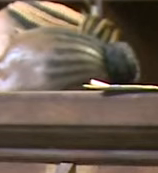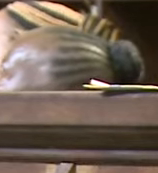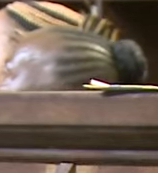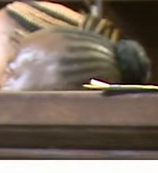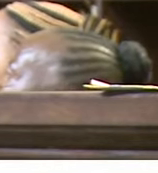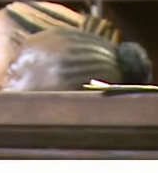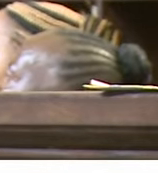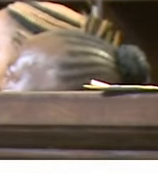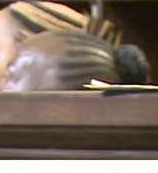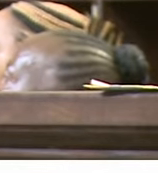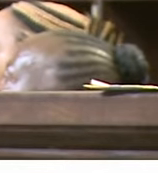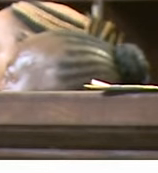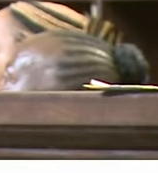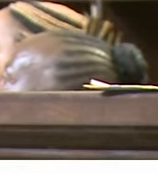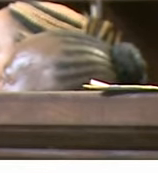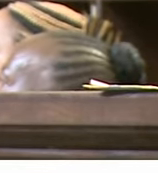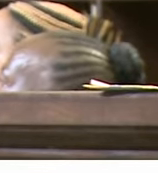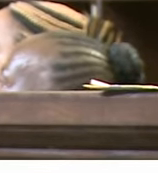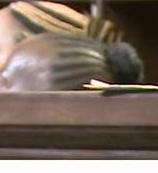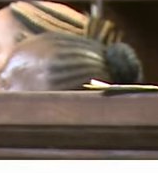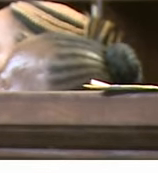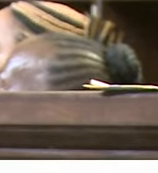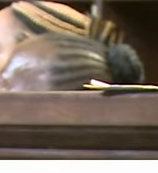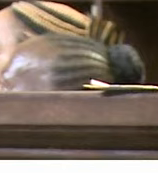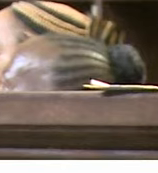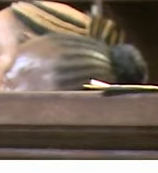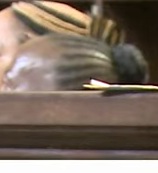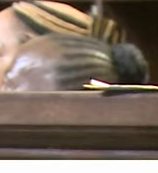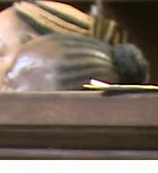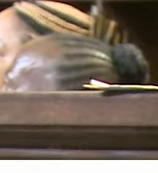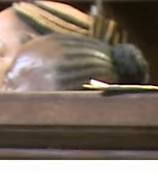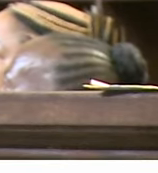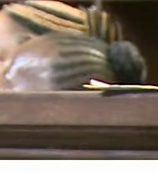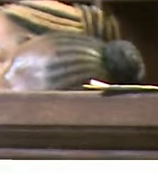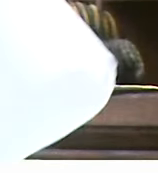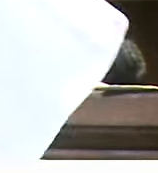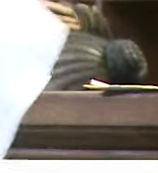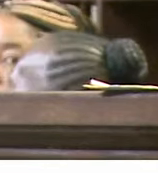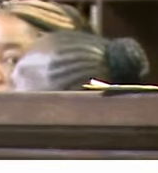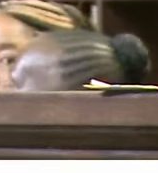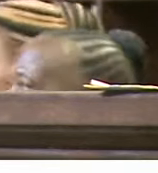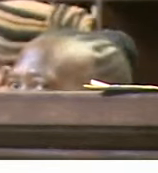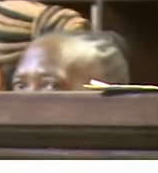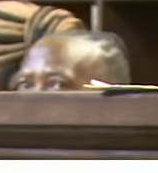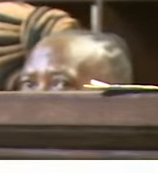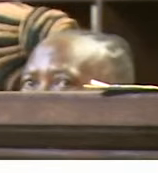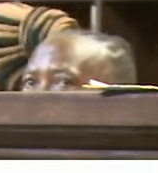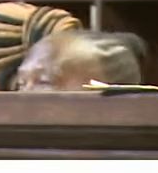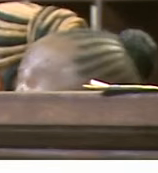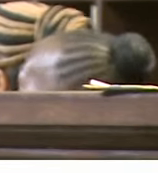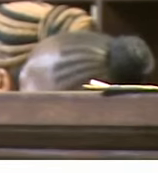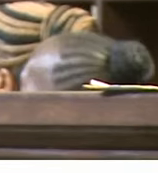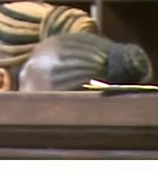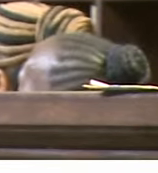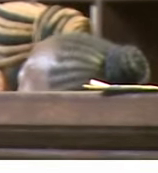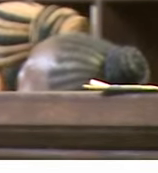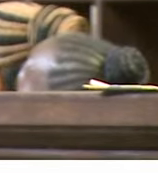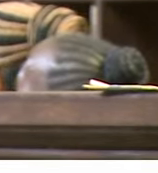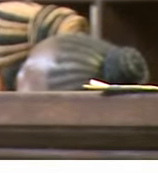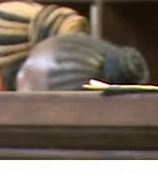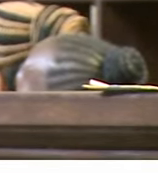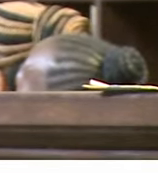runs through to Pentecost Sunday. And if you look across to the altar, you will see a larger